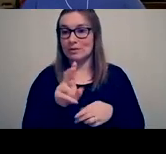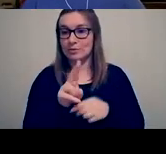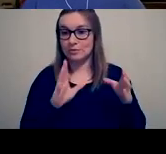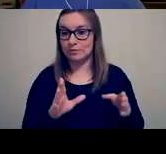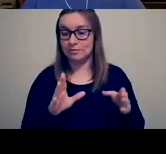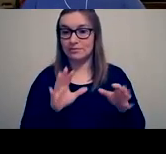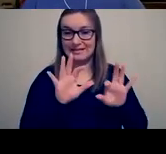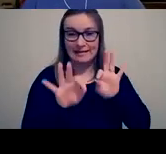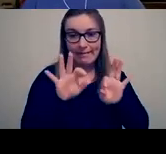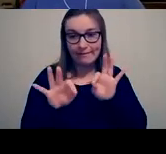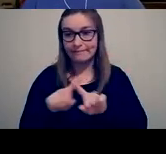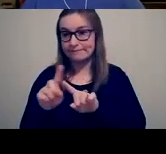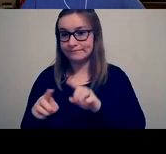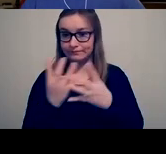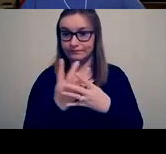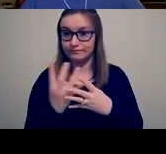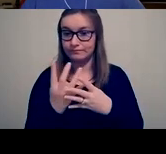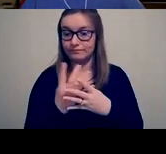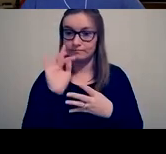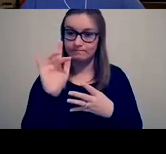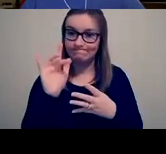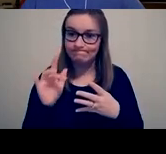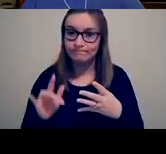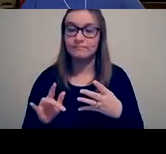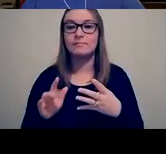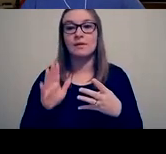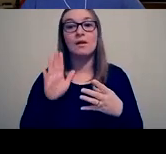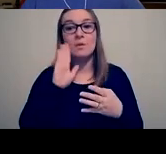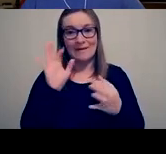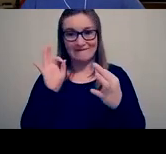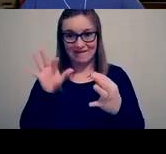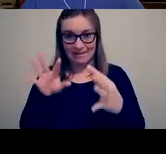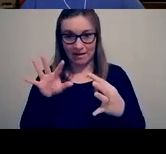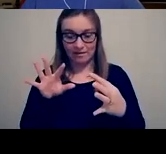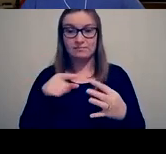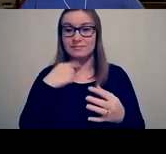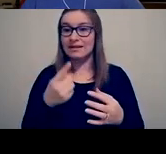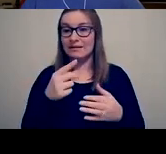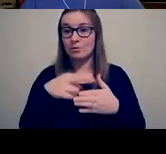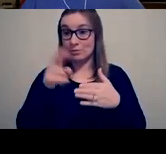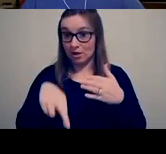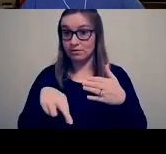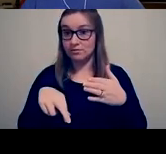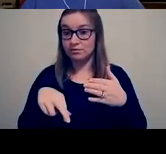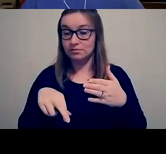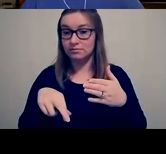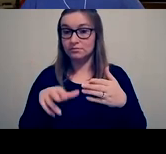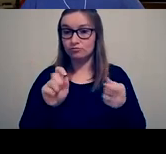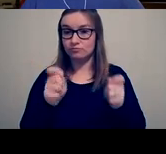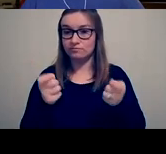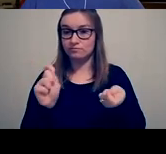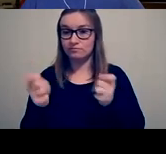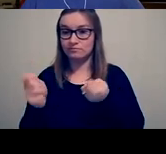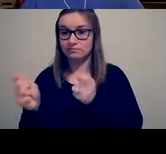selecting those different filters, they're getting the feedback that something on the page, their search results on the page are being